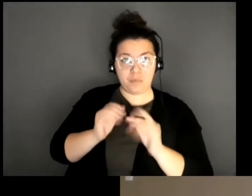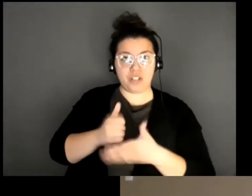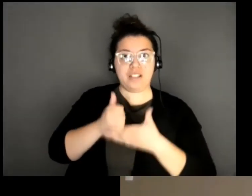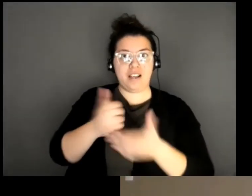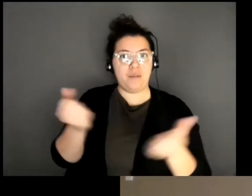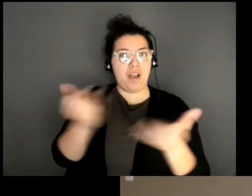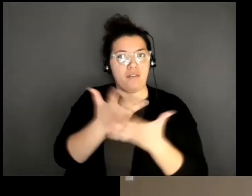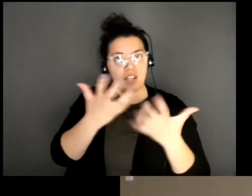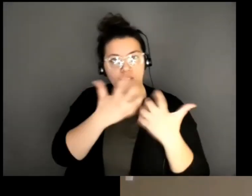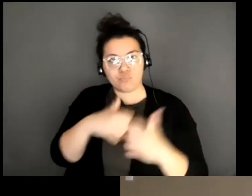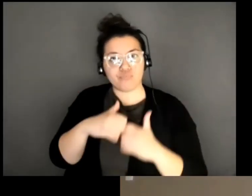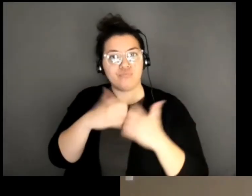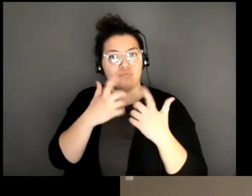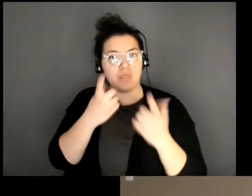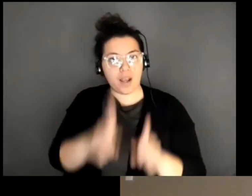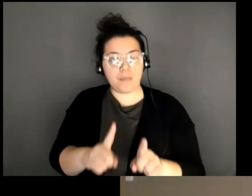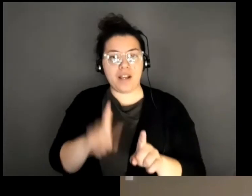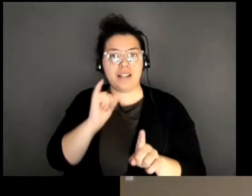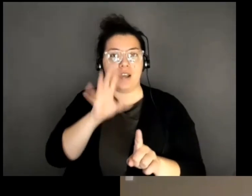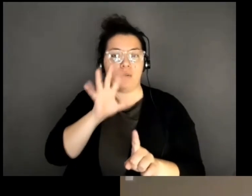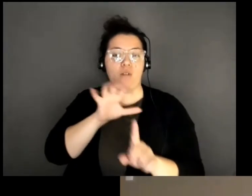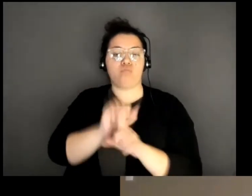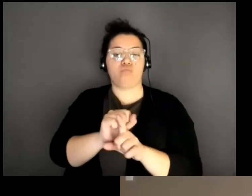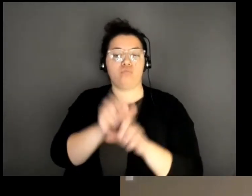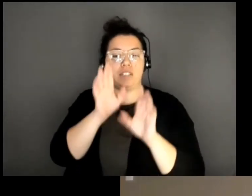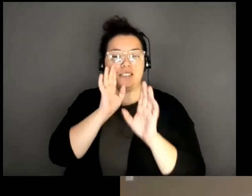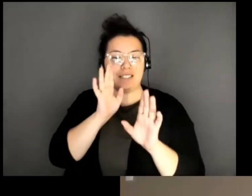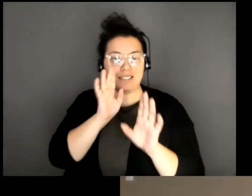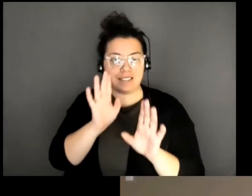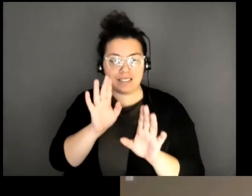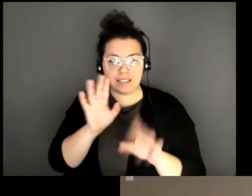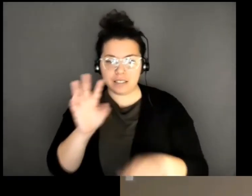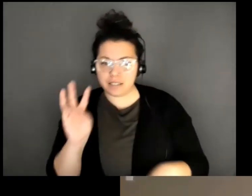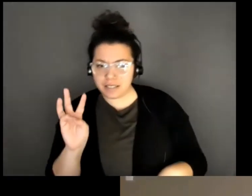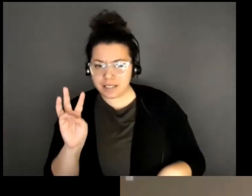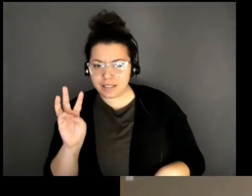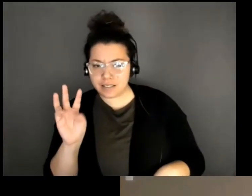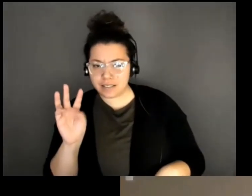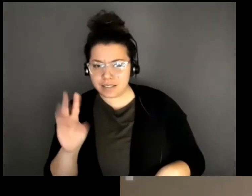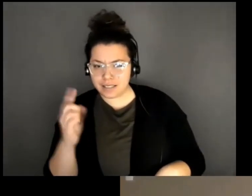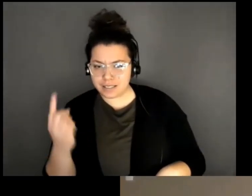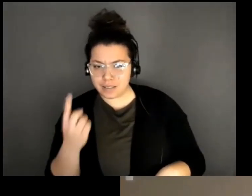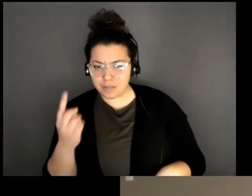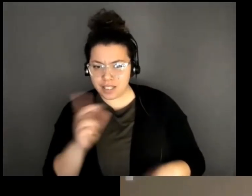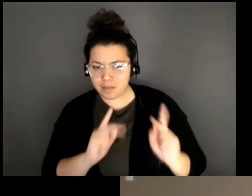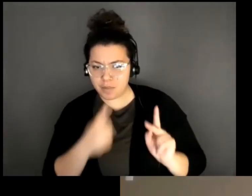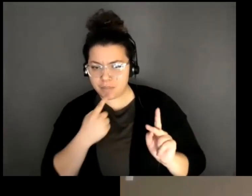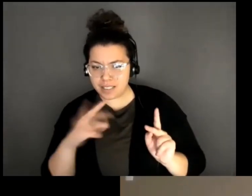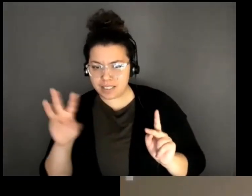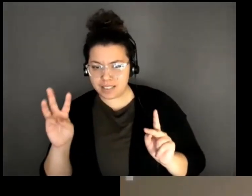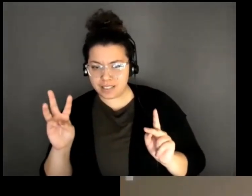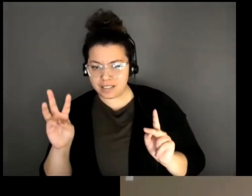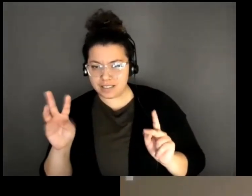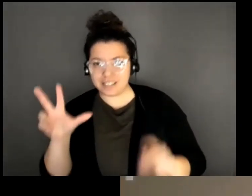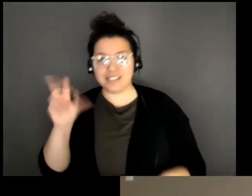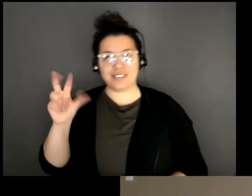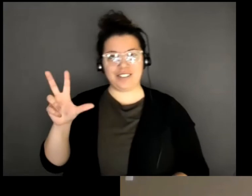they capture our attention. And did we say 6 too? Was there a 6 somewhere? Did I miss that? I heard 30. I heard 30.